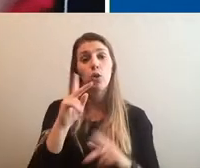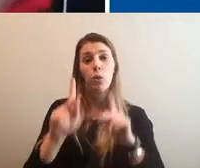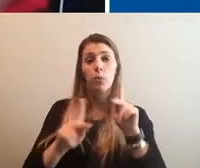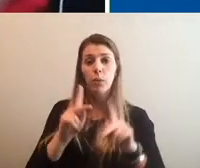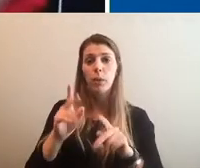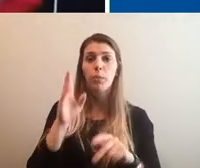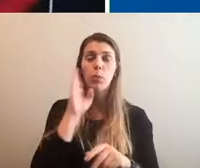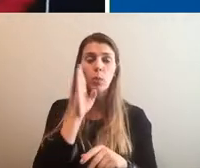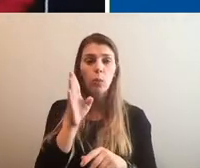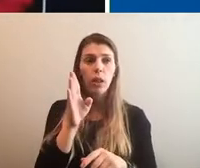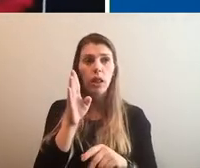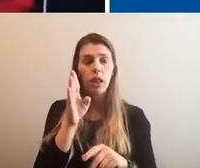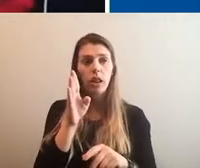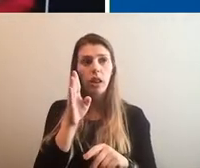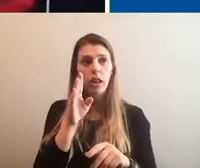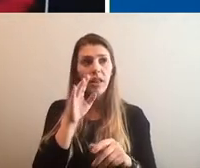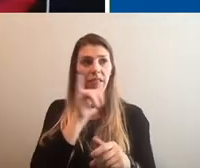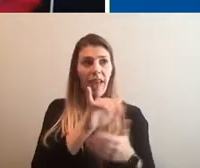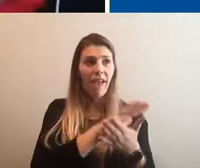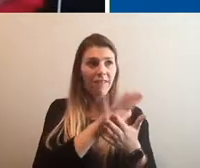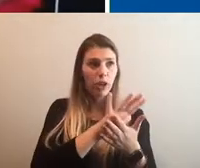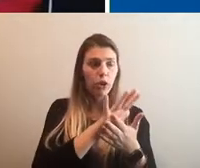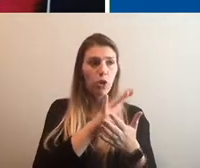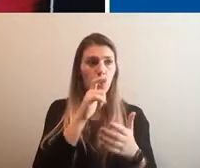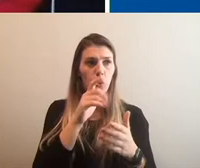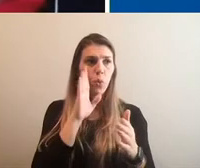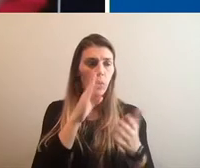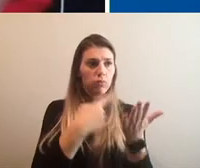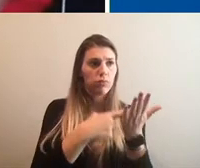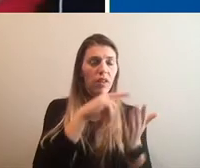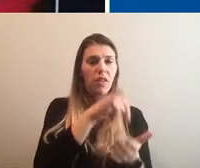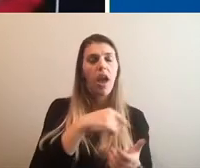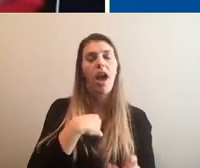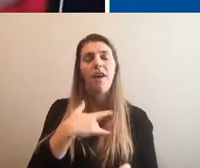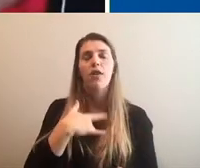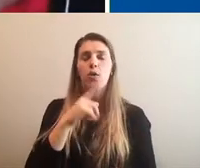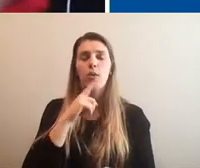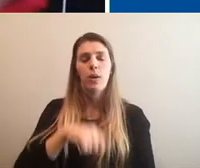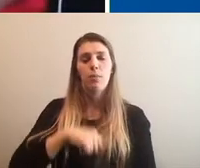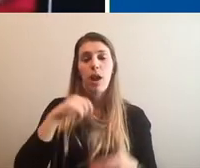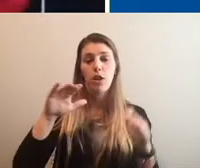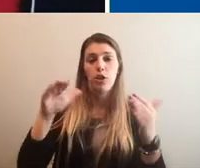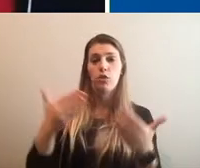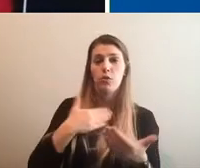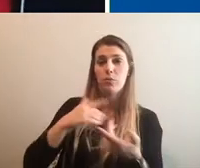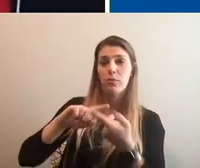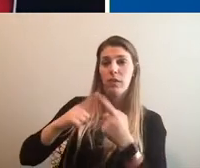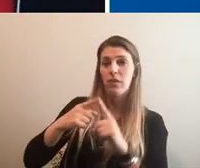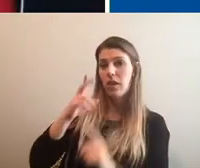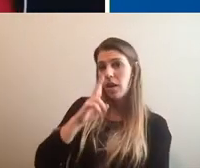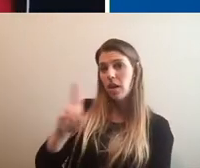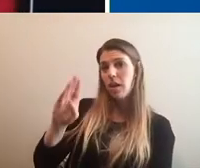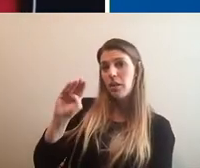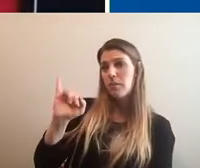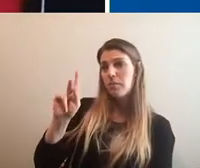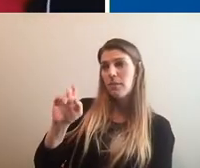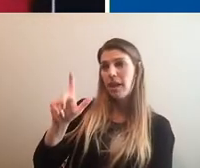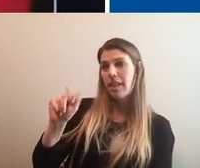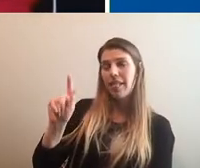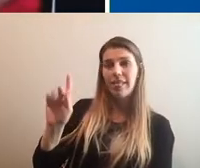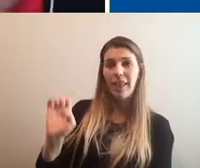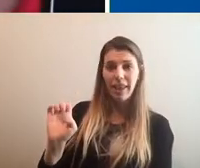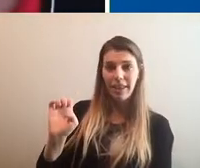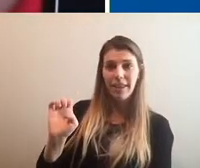follow that video with us today. I'm proud. I'm going to take the role of introducing my friend, the Honorable Mike Lake, who